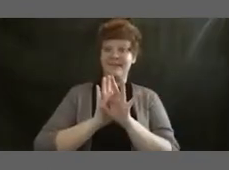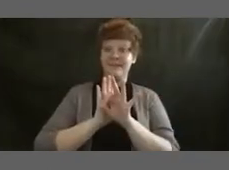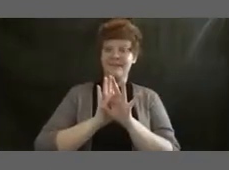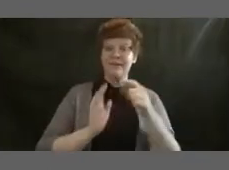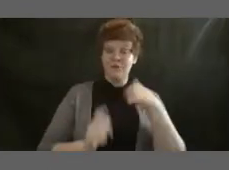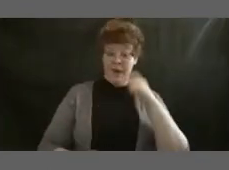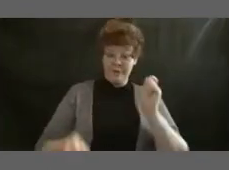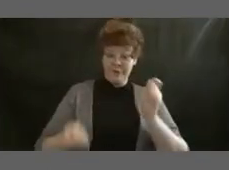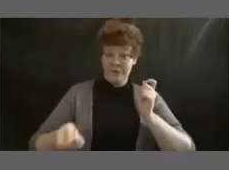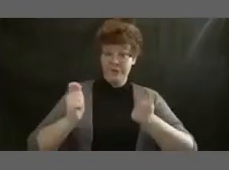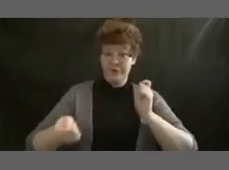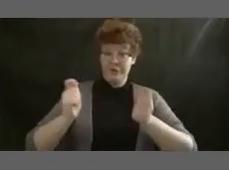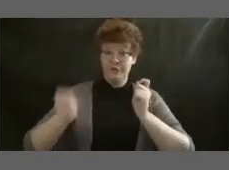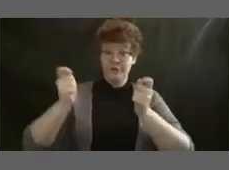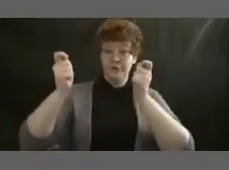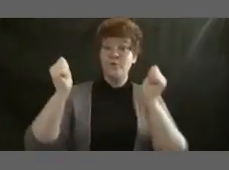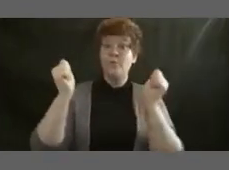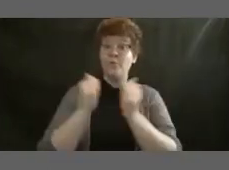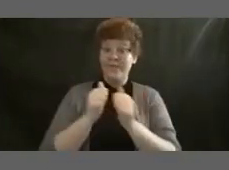my